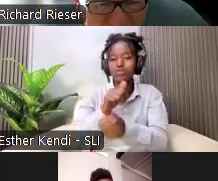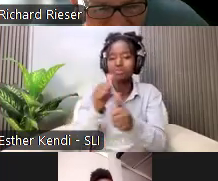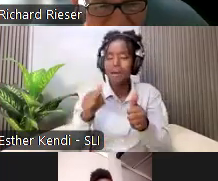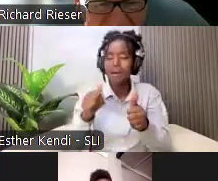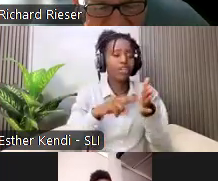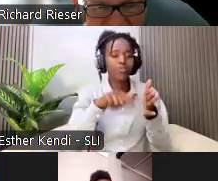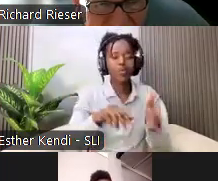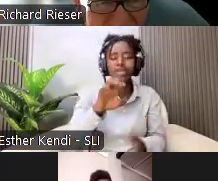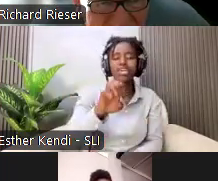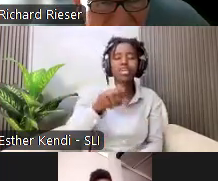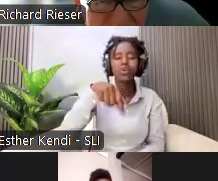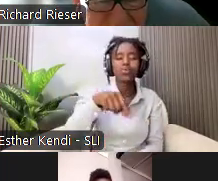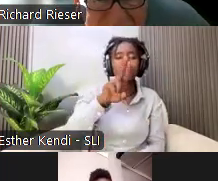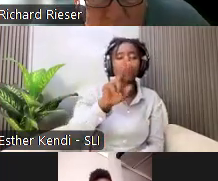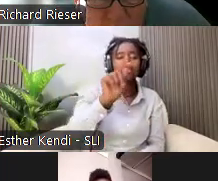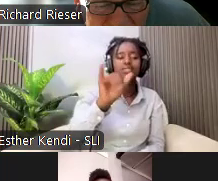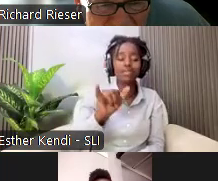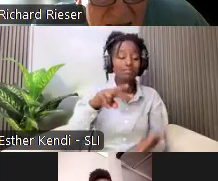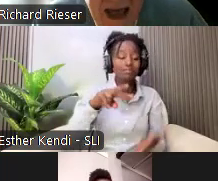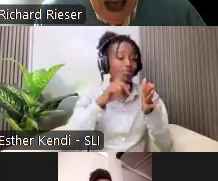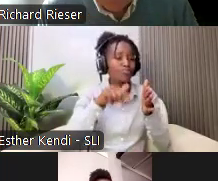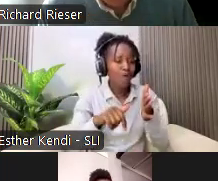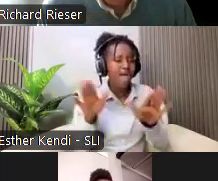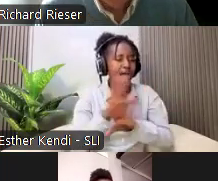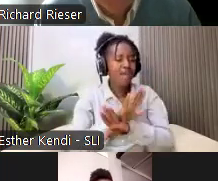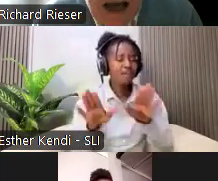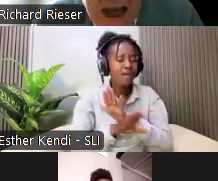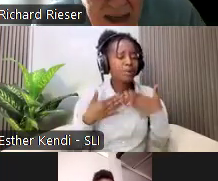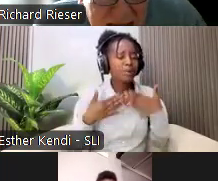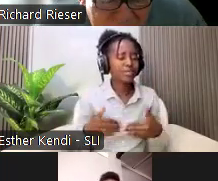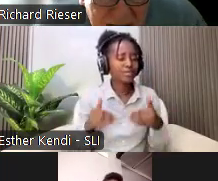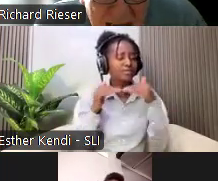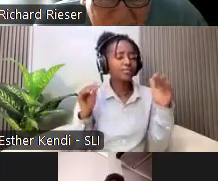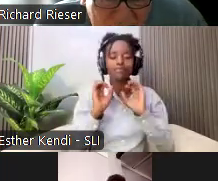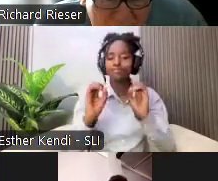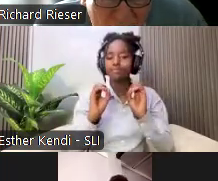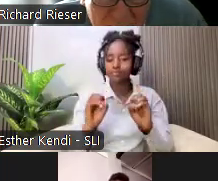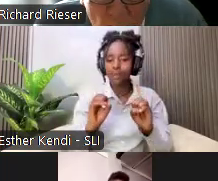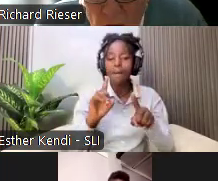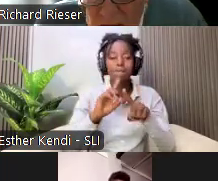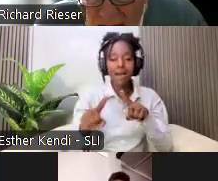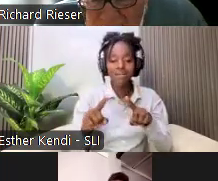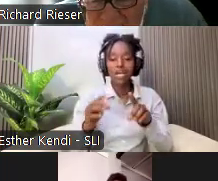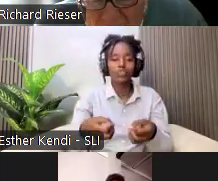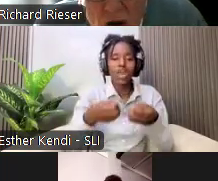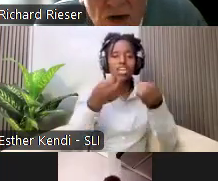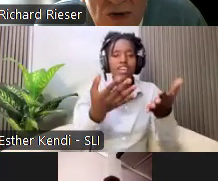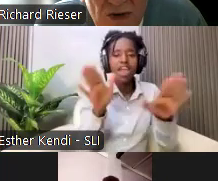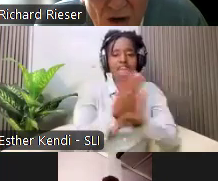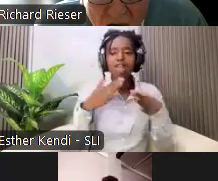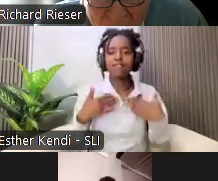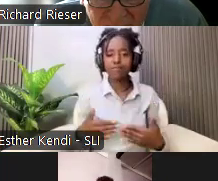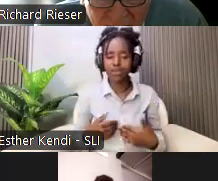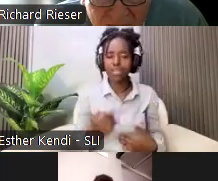not treating everybody the same. That's equality. Equity is giving everybody what they need